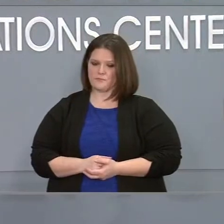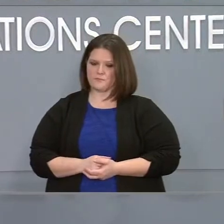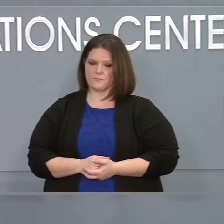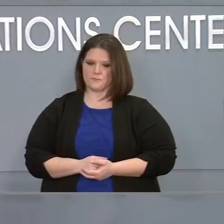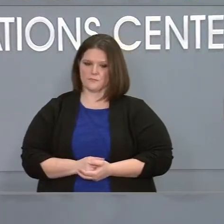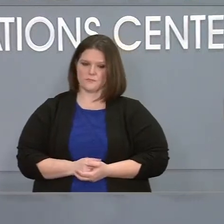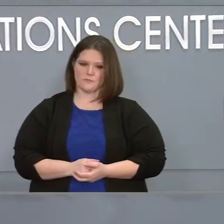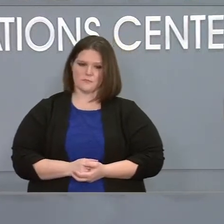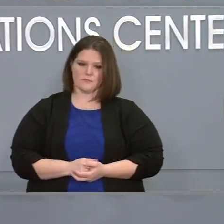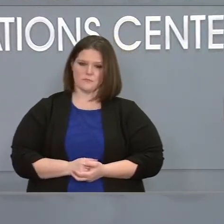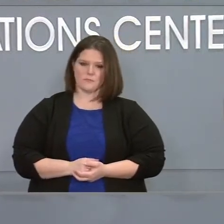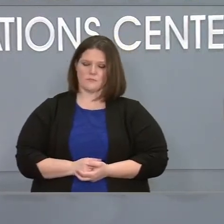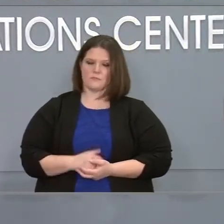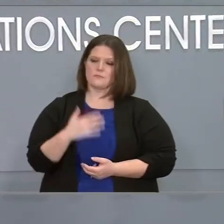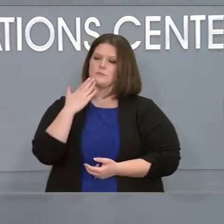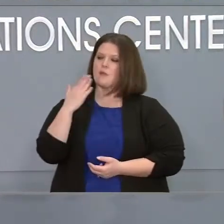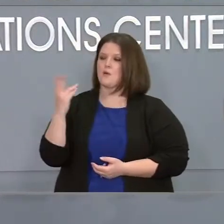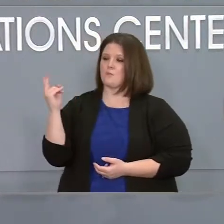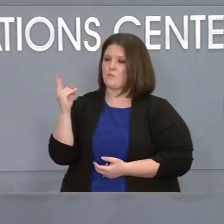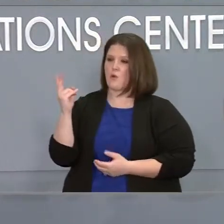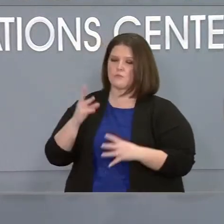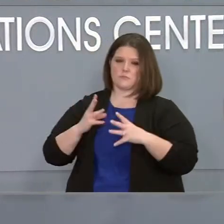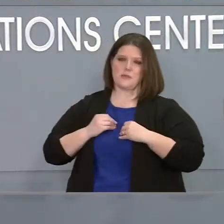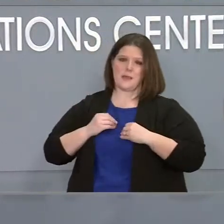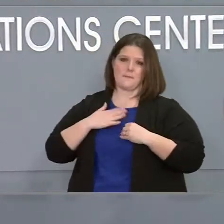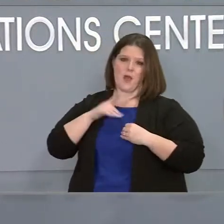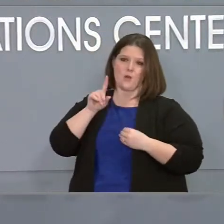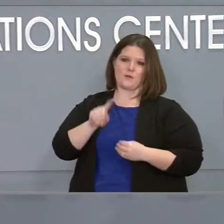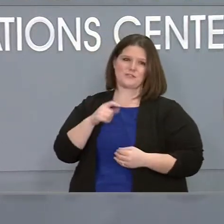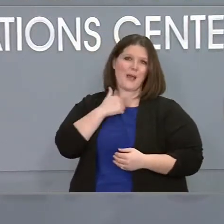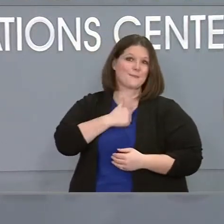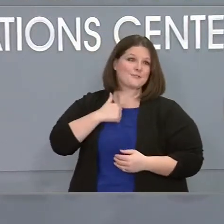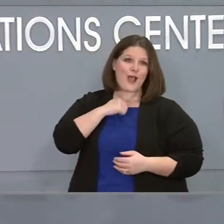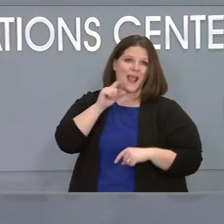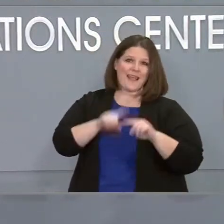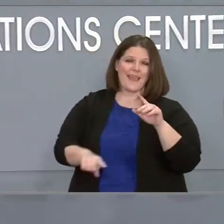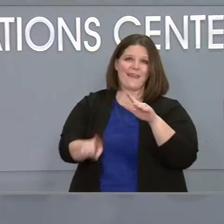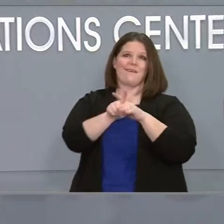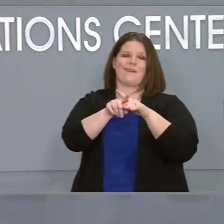Secretary and Governor, for taking my question. Sorry I'm not there in person.